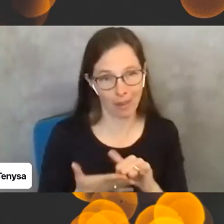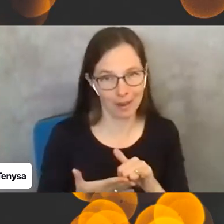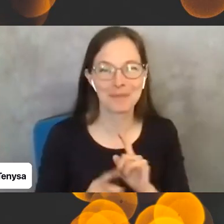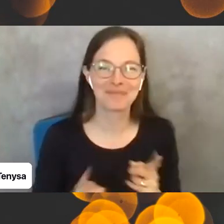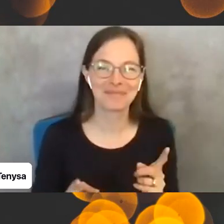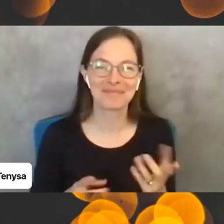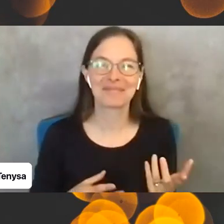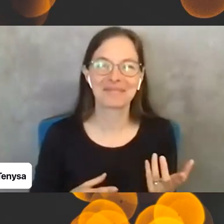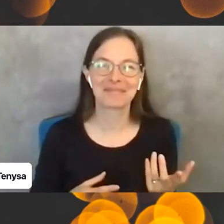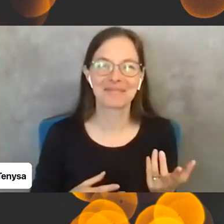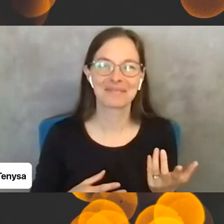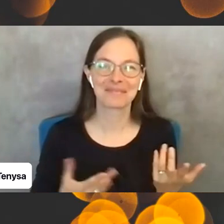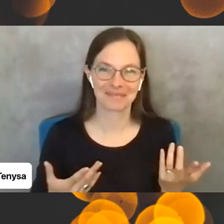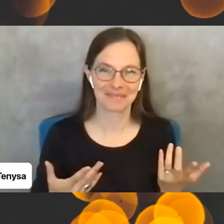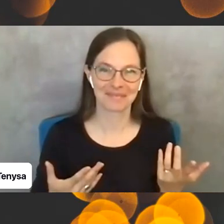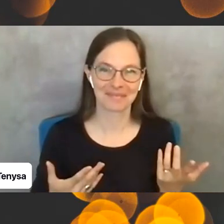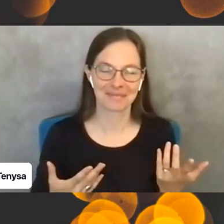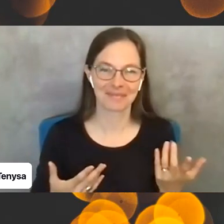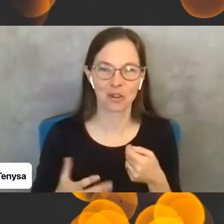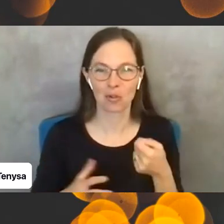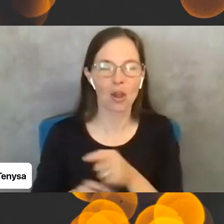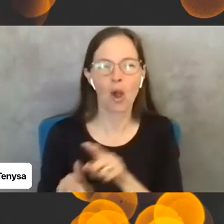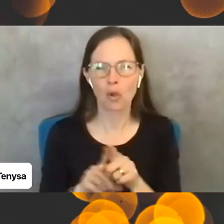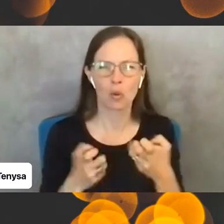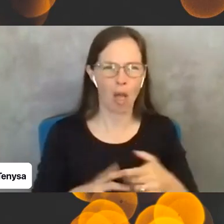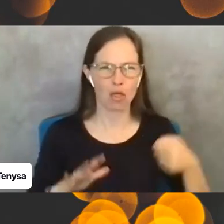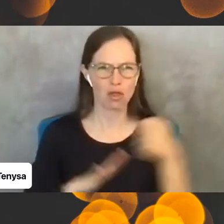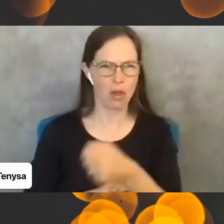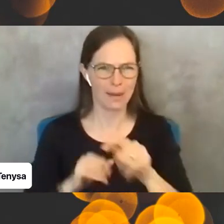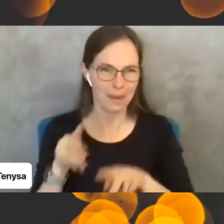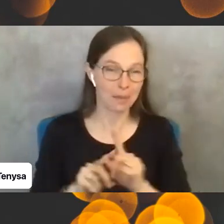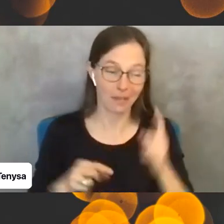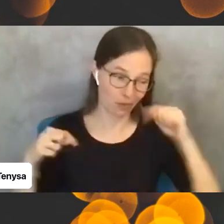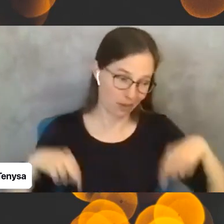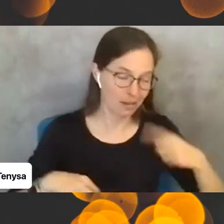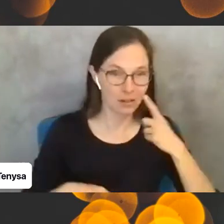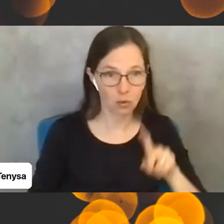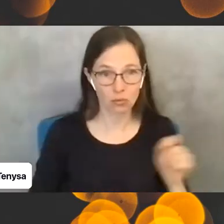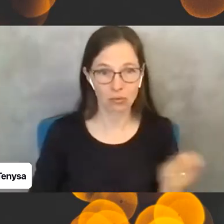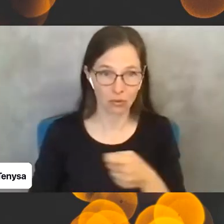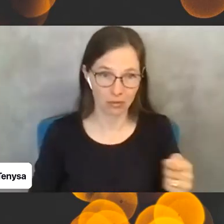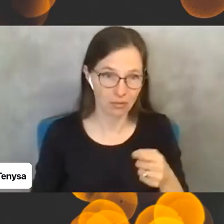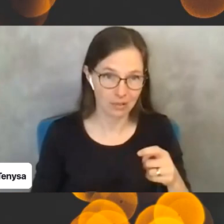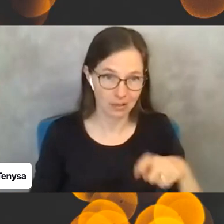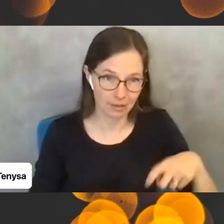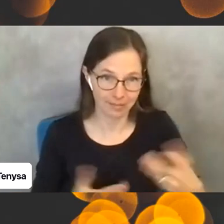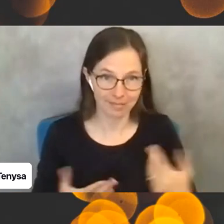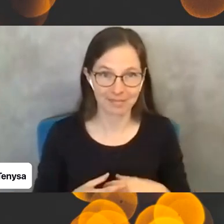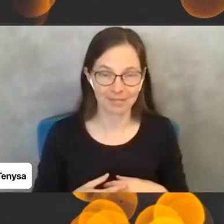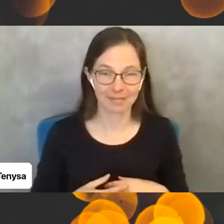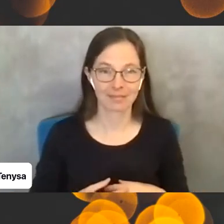but thrust. Also, you don't want to thrust at people, but for the purpose of, you know, sword fighting, it is necessary